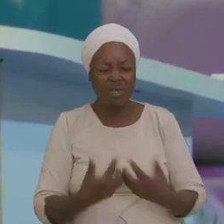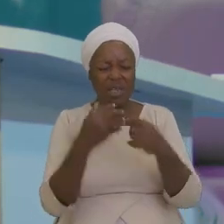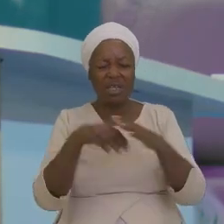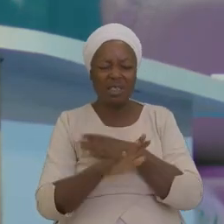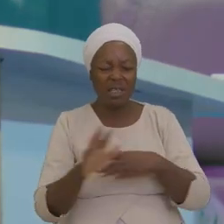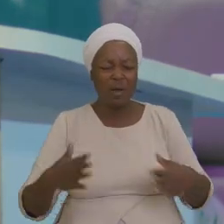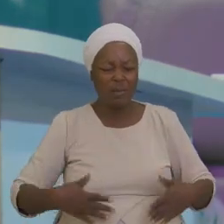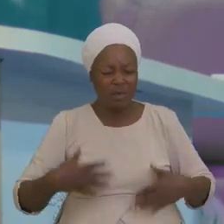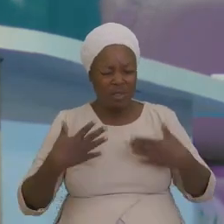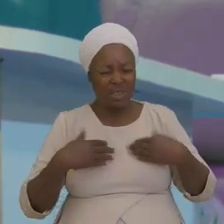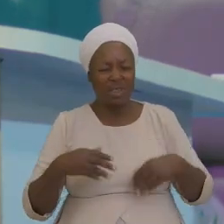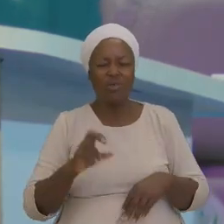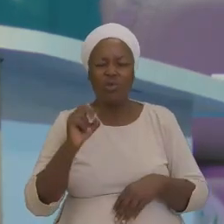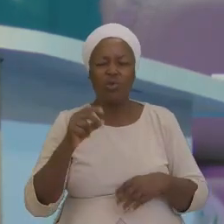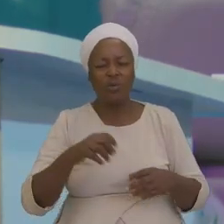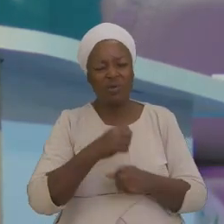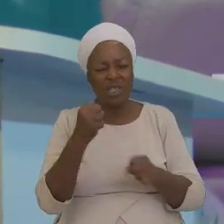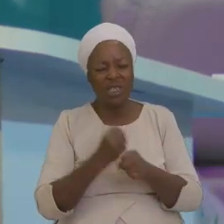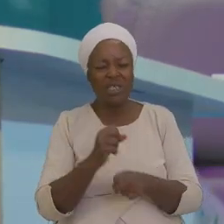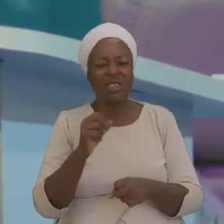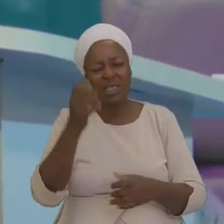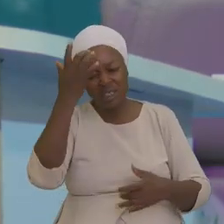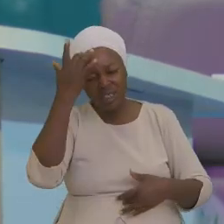12 years sickness, any challenge in the body?